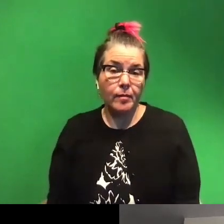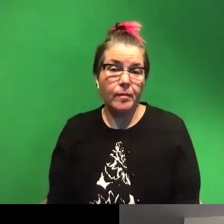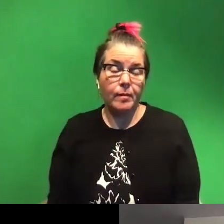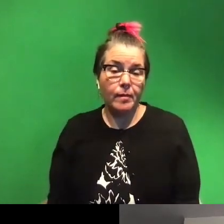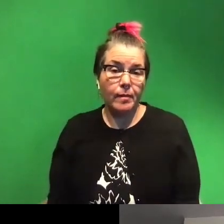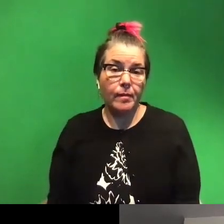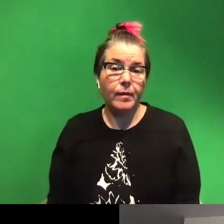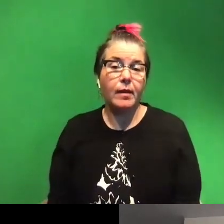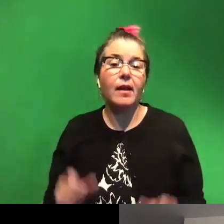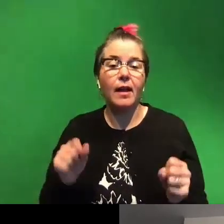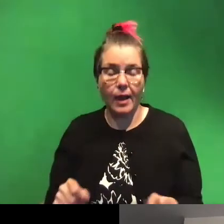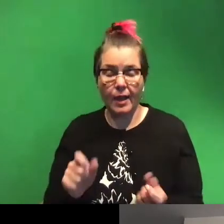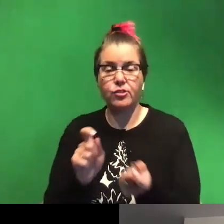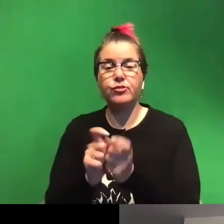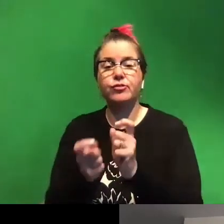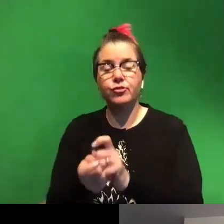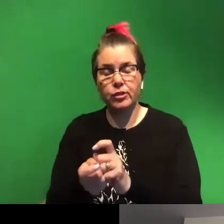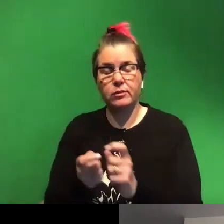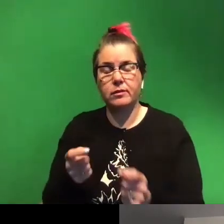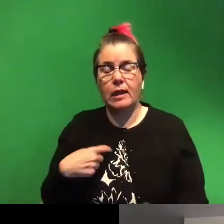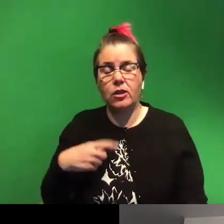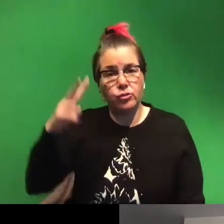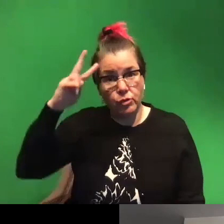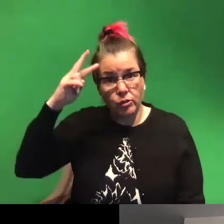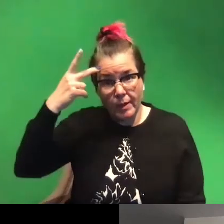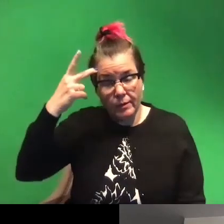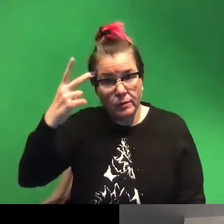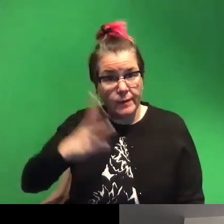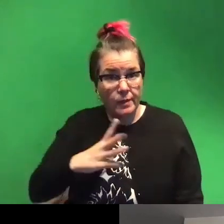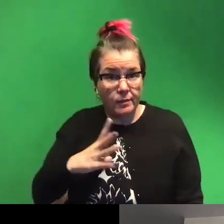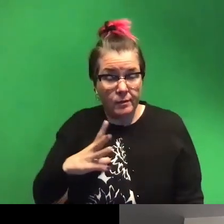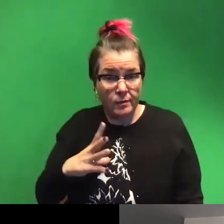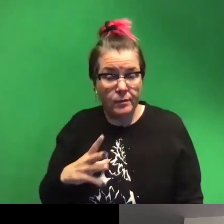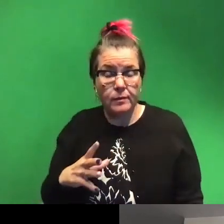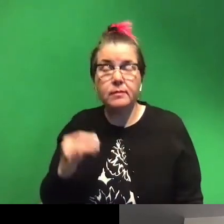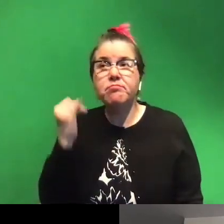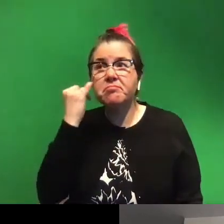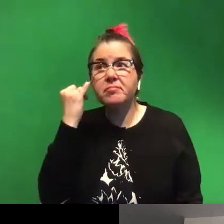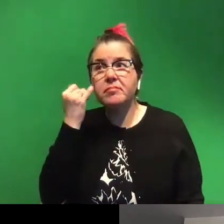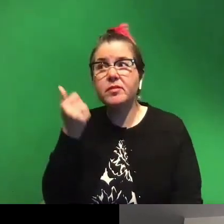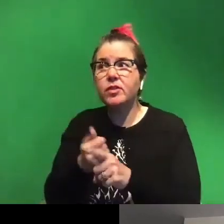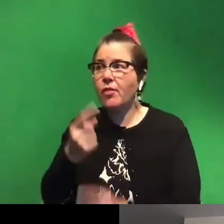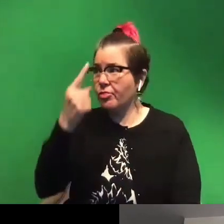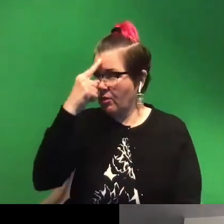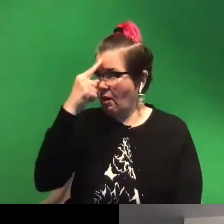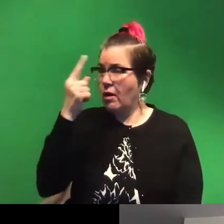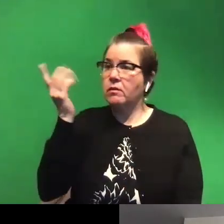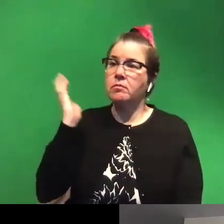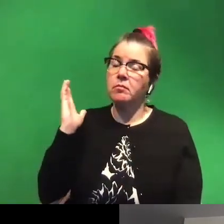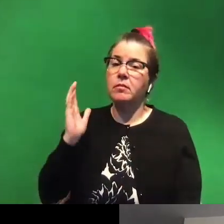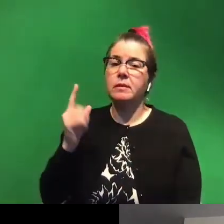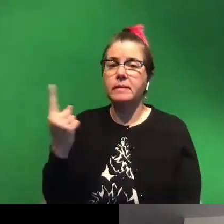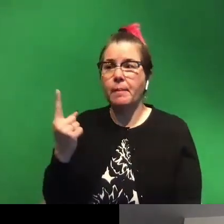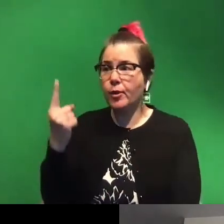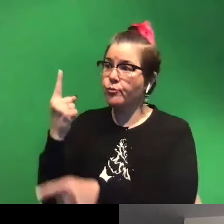then we can change our minds, and that's fine. Like if you thought at some point that something was